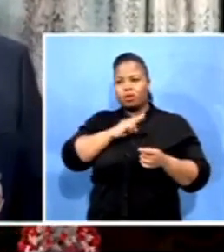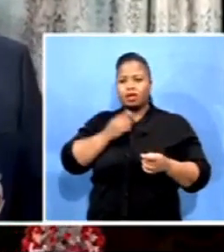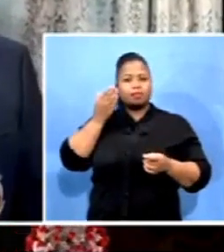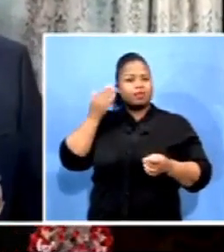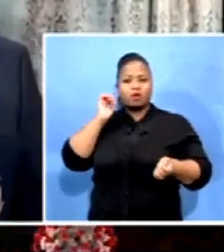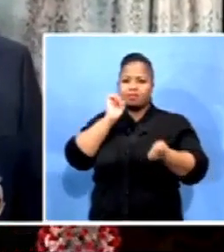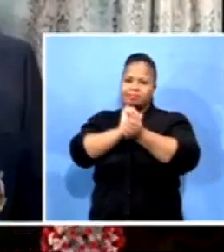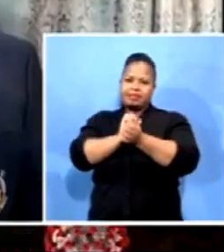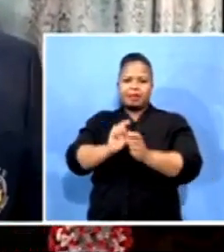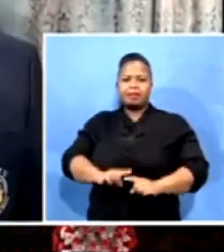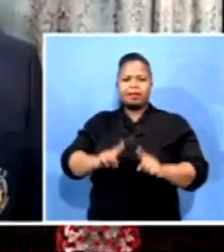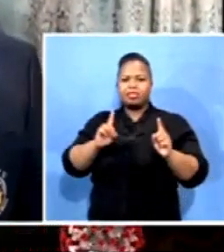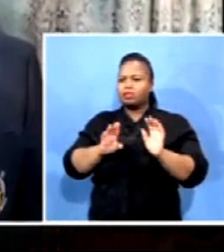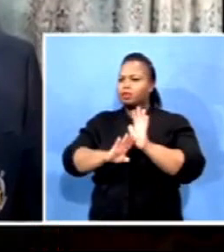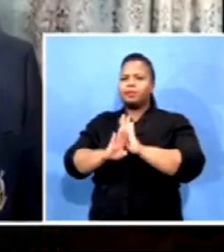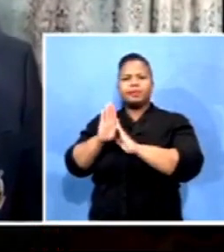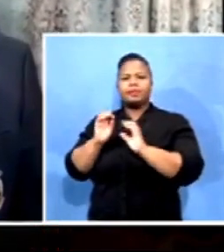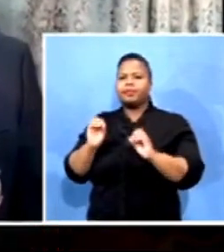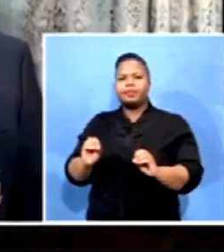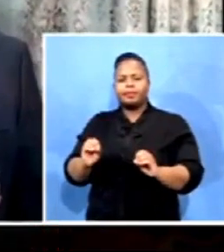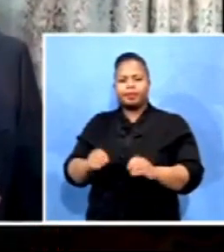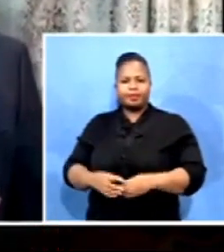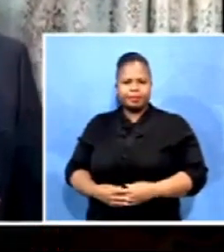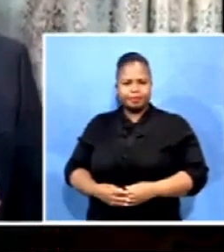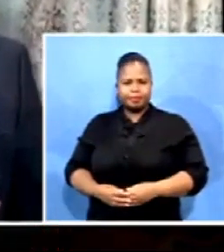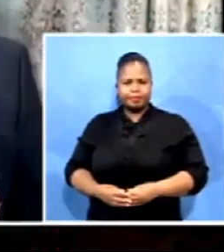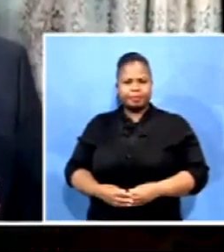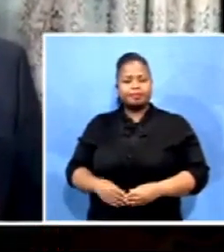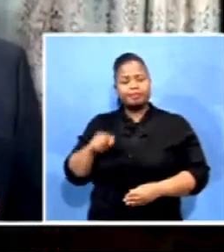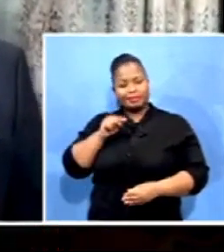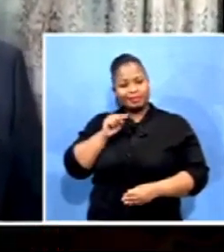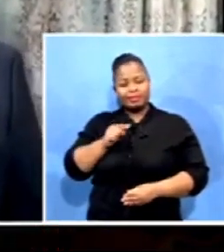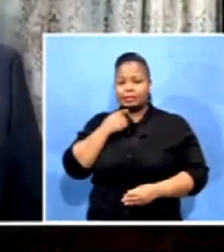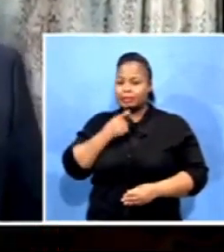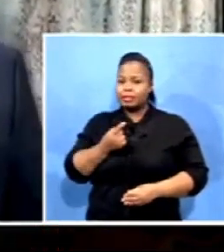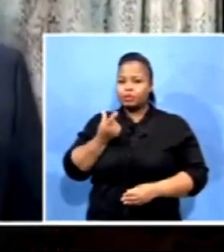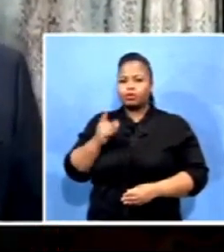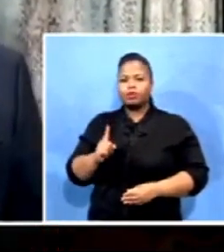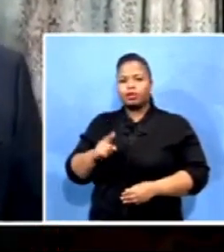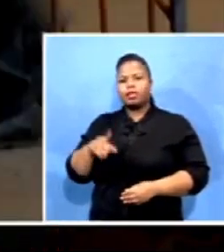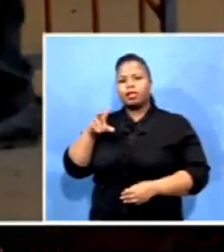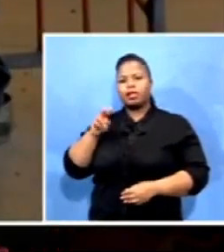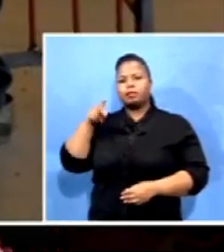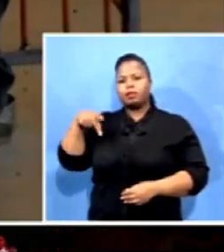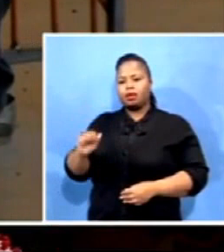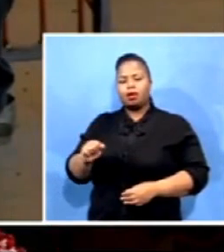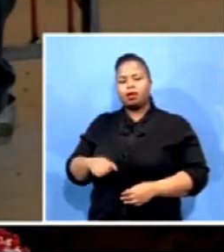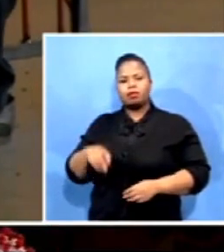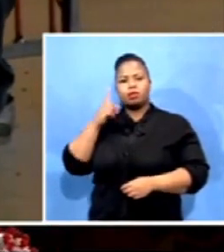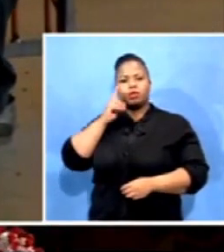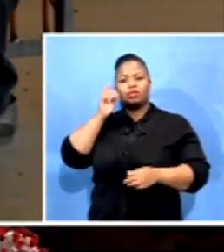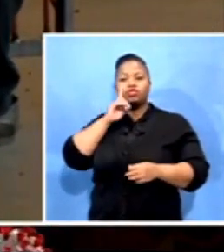the cases are concerned. He undertook that he's going to engage with the NPA. They are going to look for dockets so that we start really